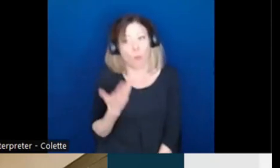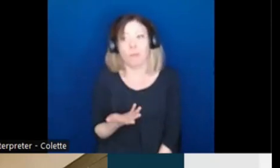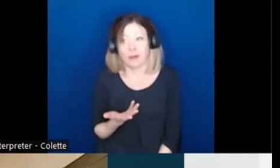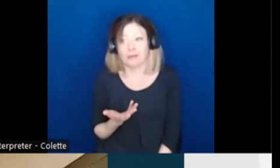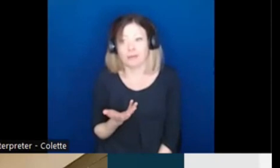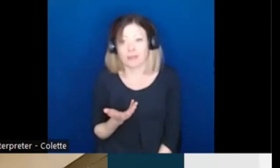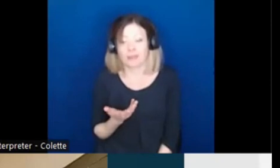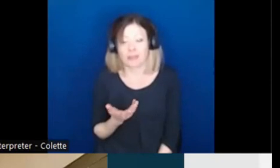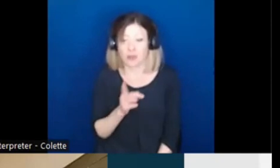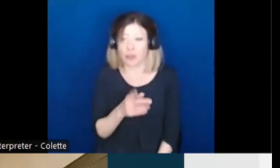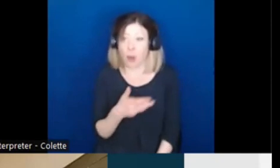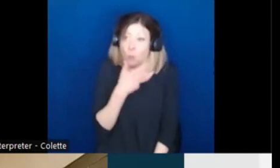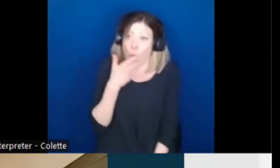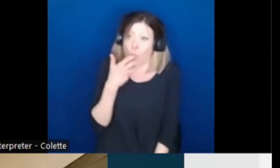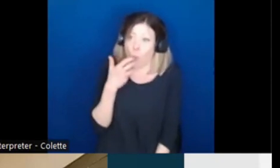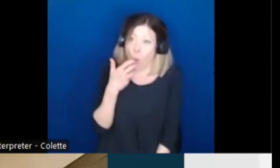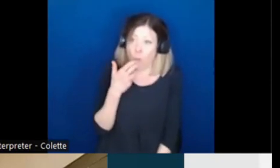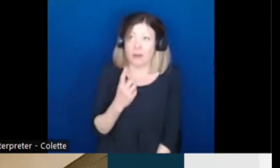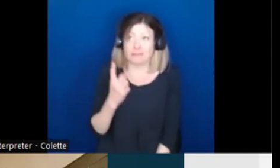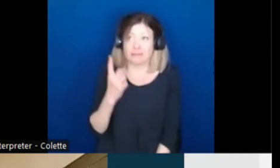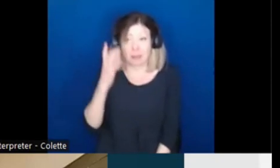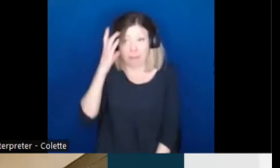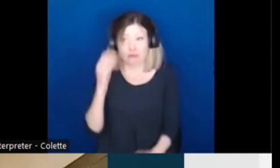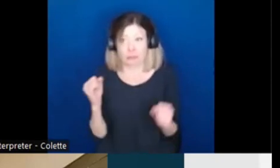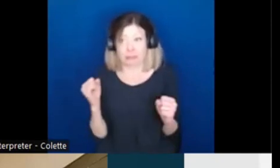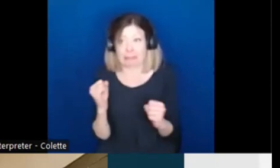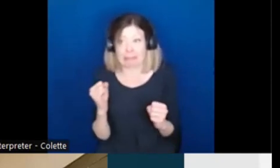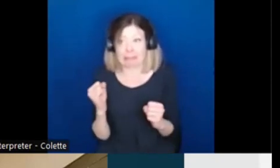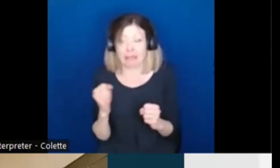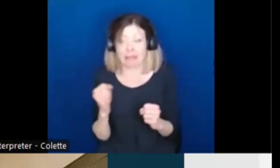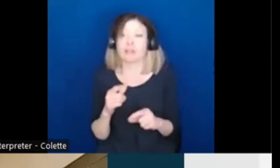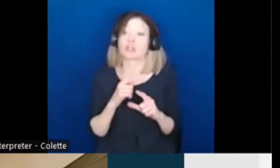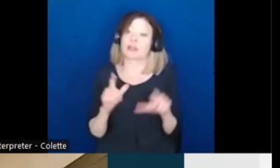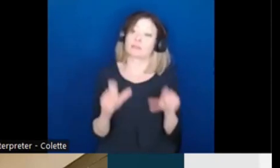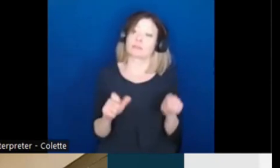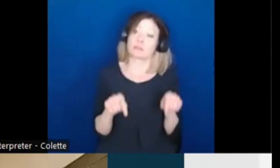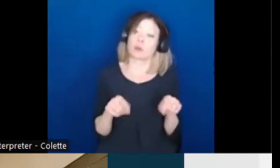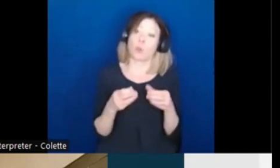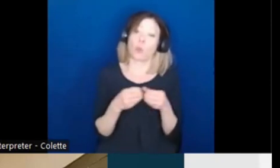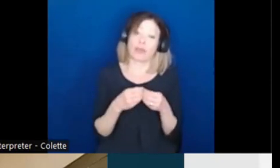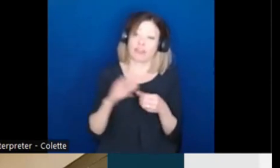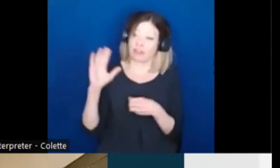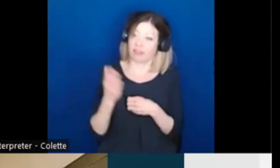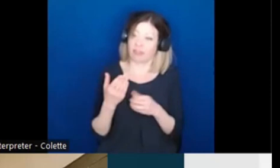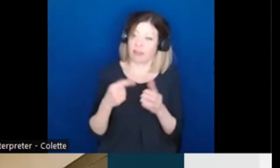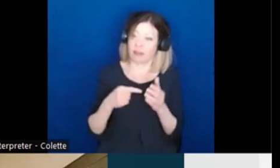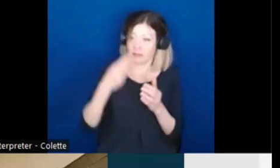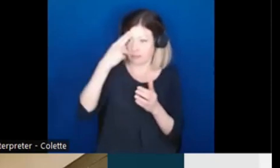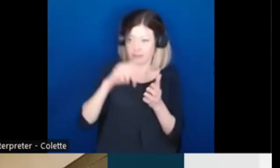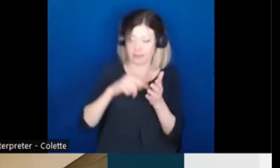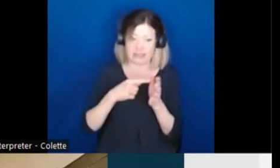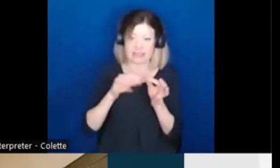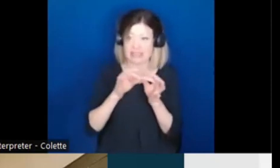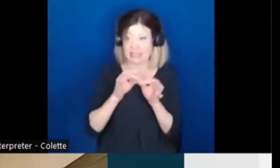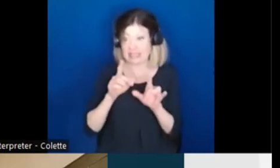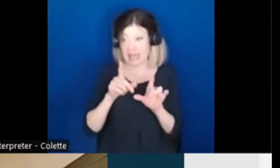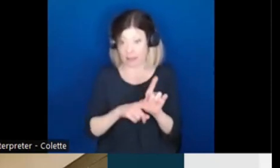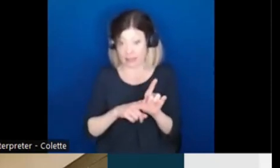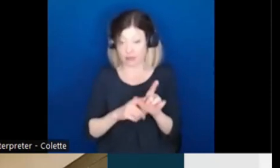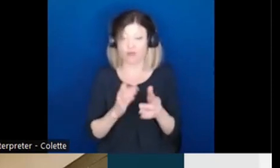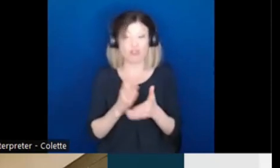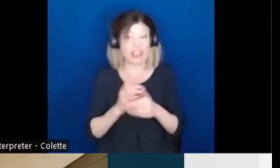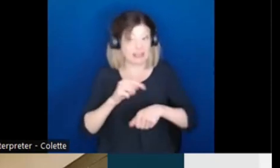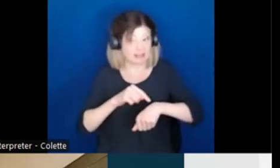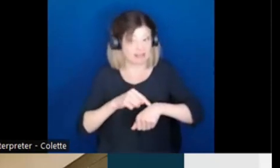literally warm and in every sense. So they'd sit here with Tabby, and one day she said, "Go to bed," and Charlotte, they were playing for time